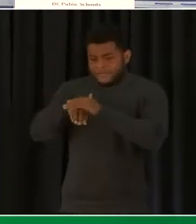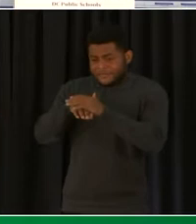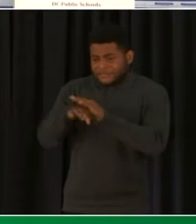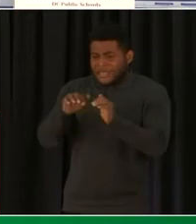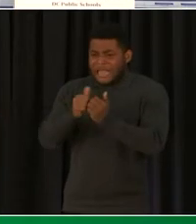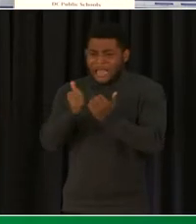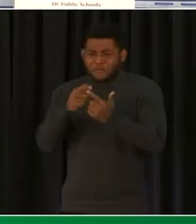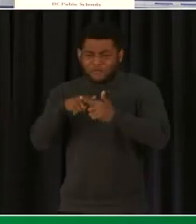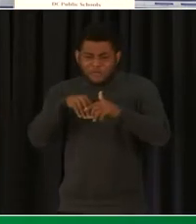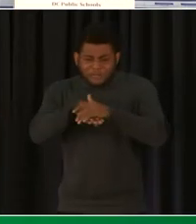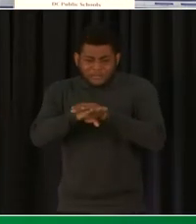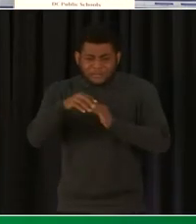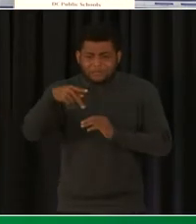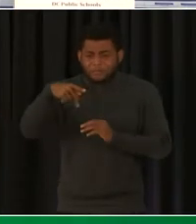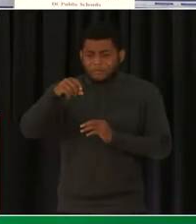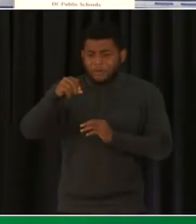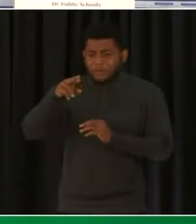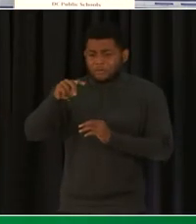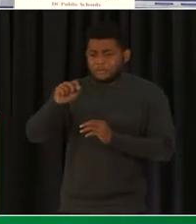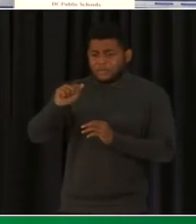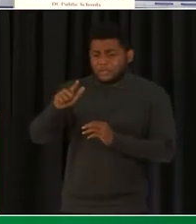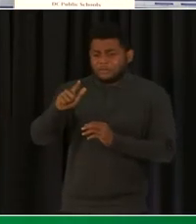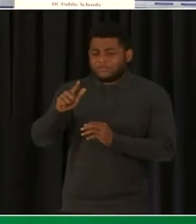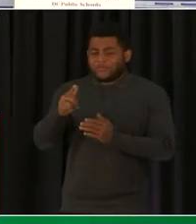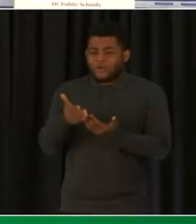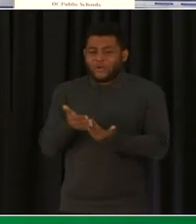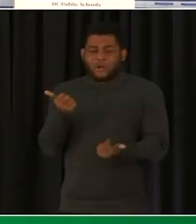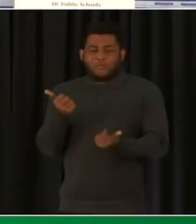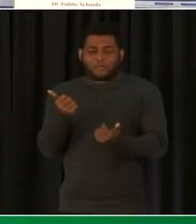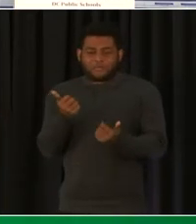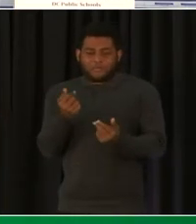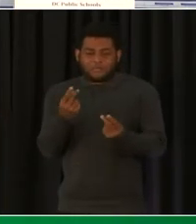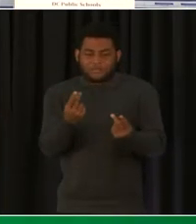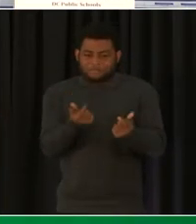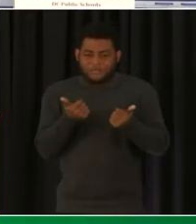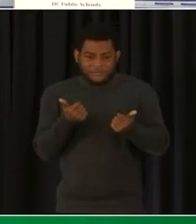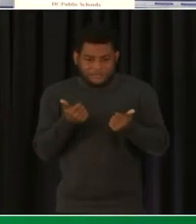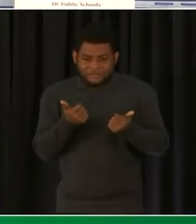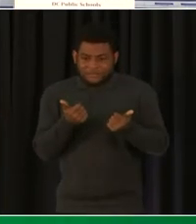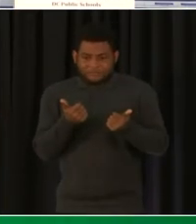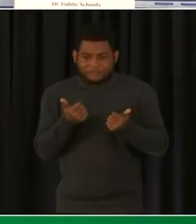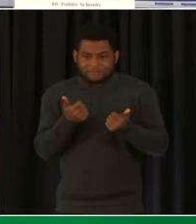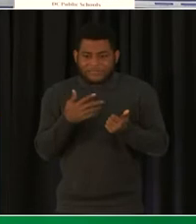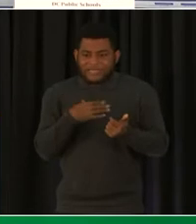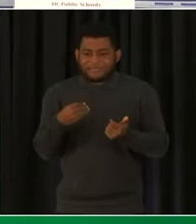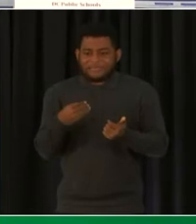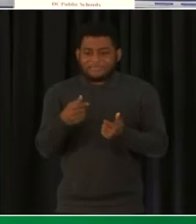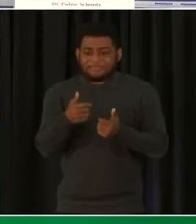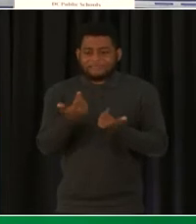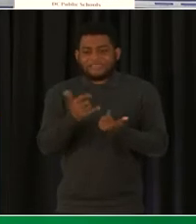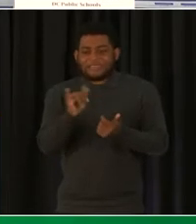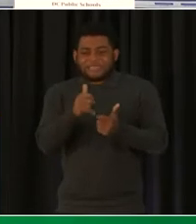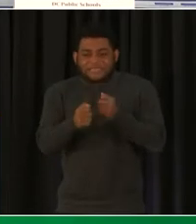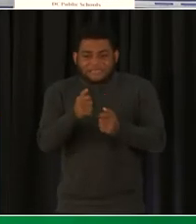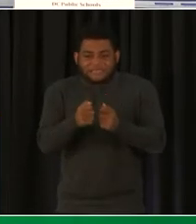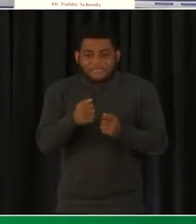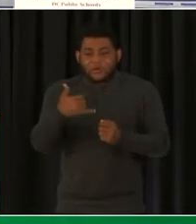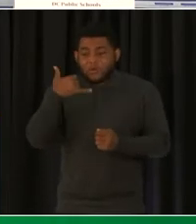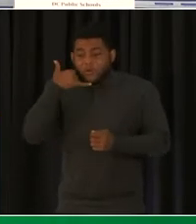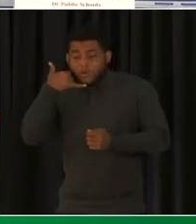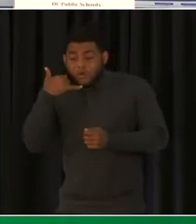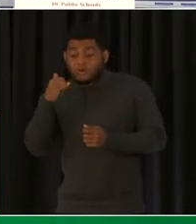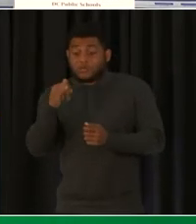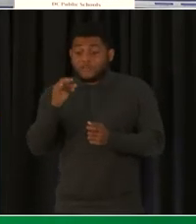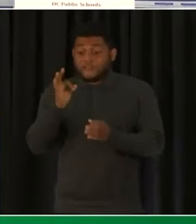portal, so they can almost immediately get a text on their cell phone if they've